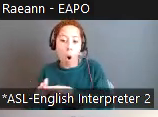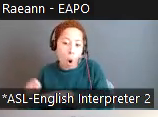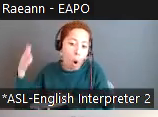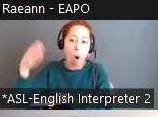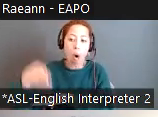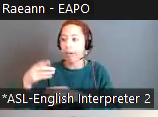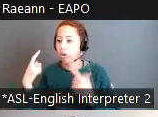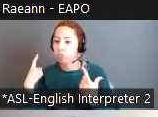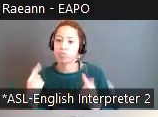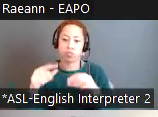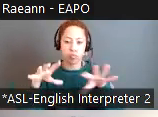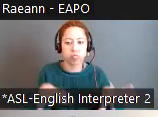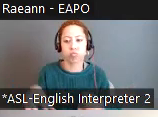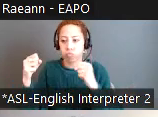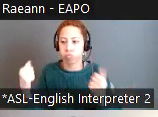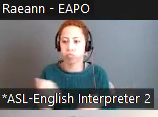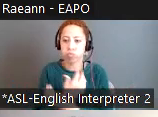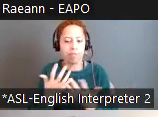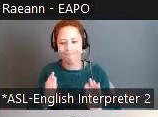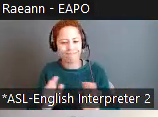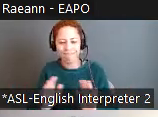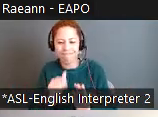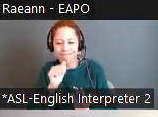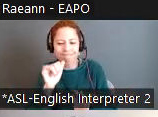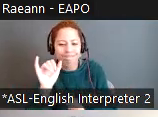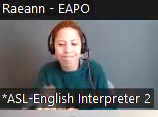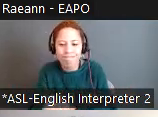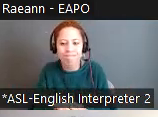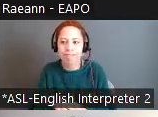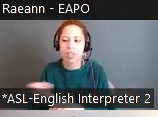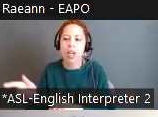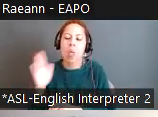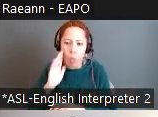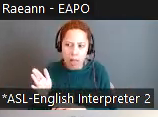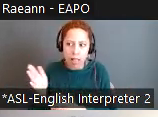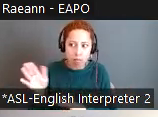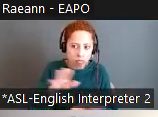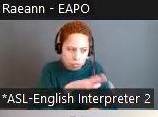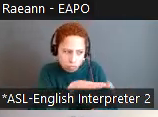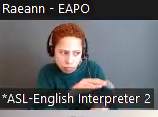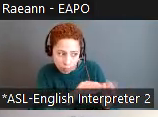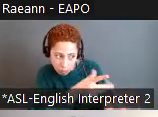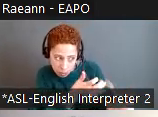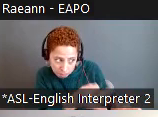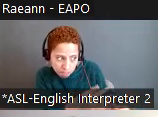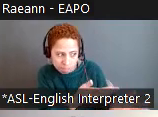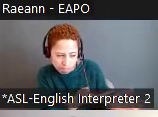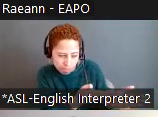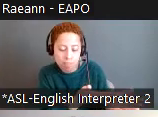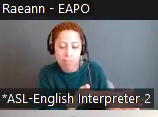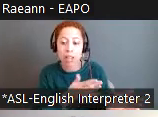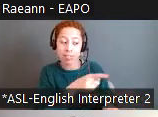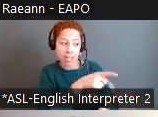take over everything. And this is important because keeping in mind that concept that your capacity can